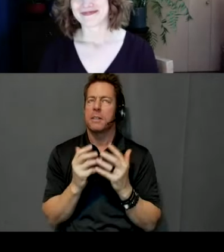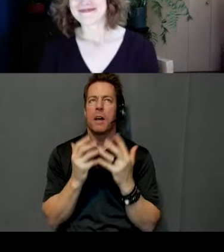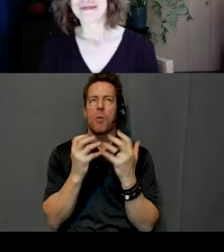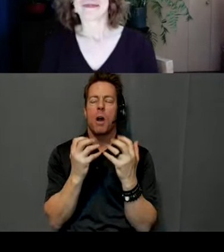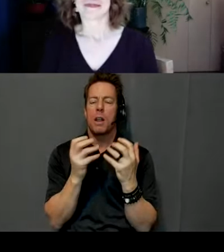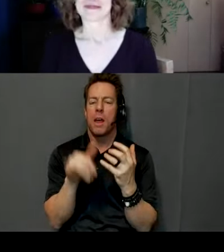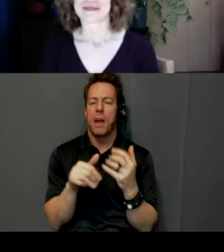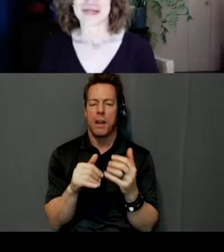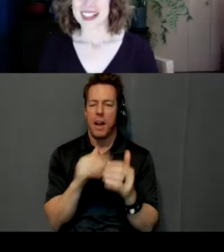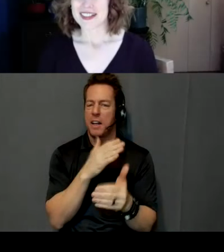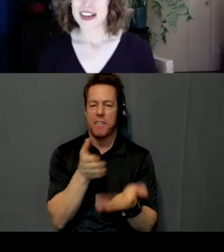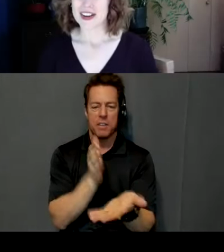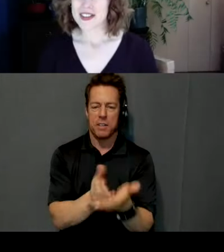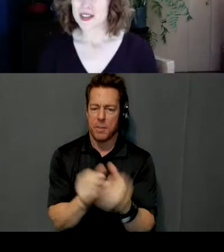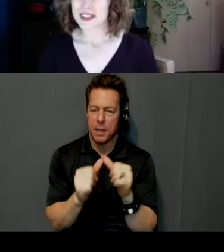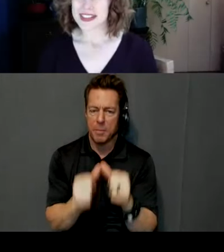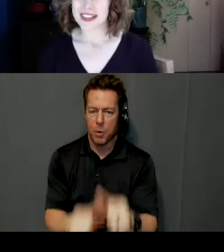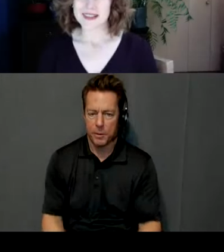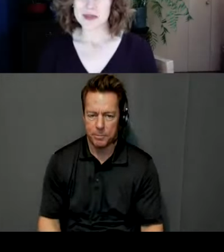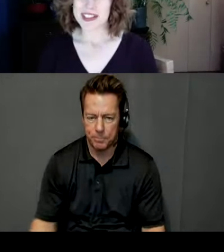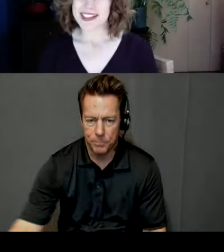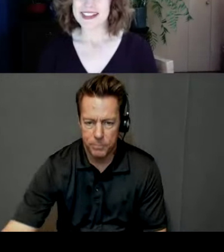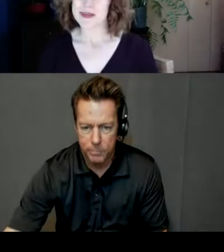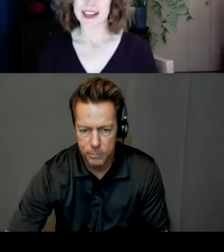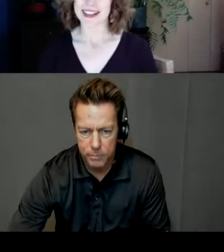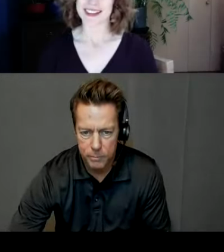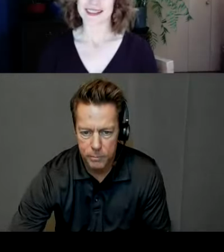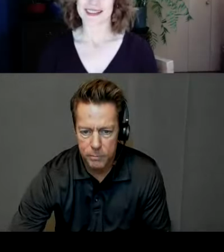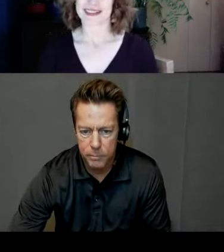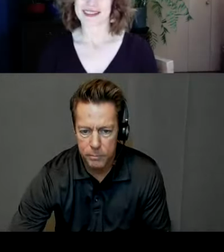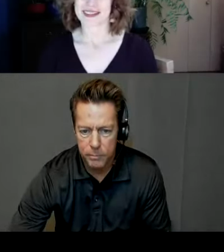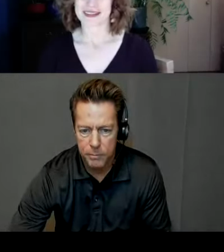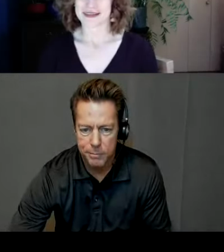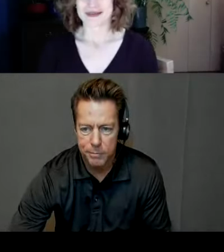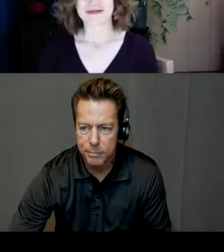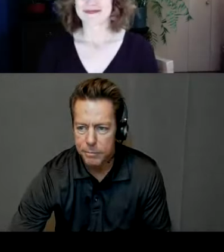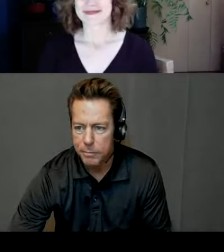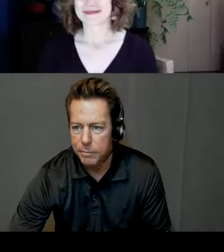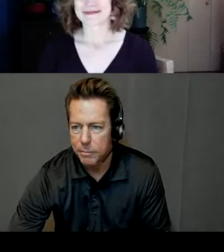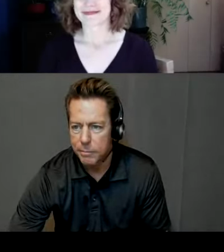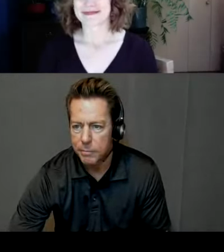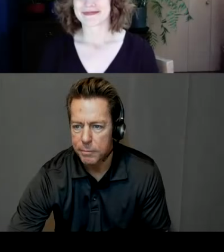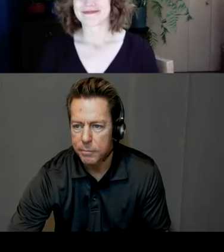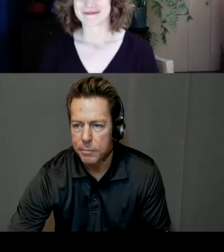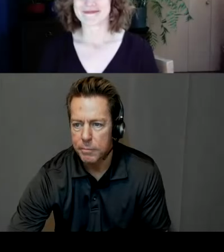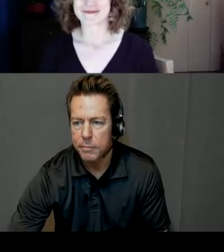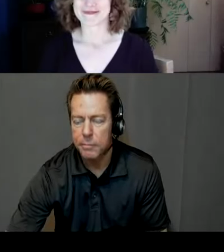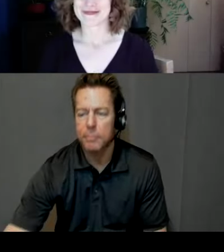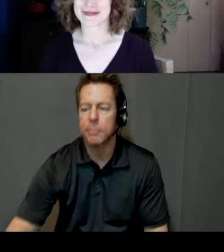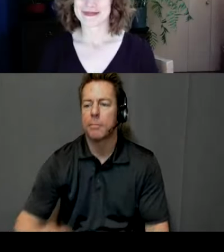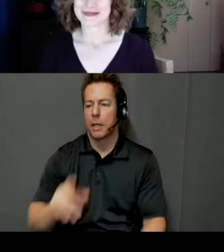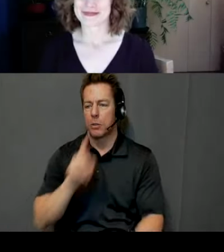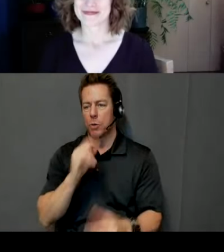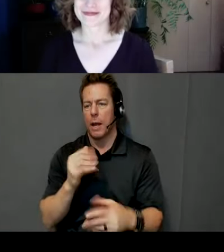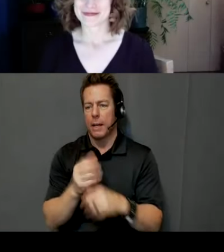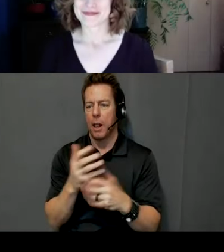stopped. I love that. Also, see, persistence pays. Yeah, it is true. I get a lot of